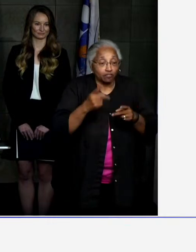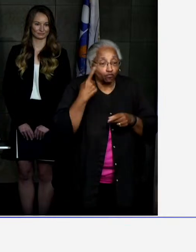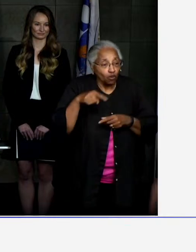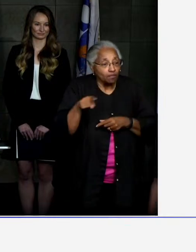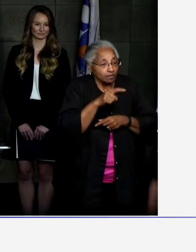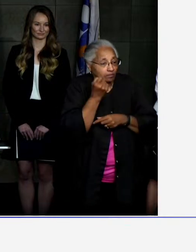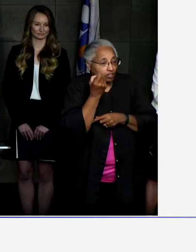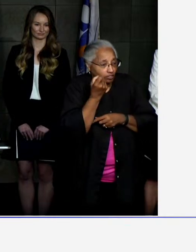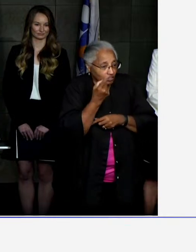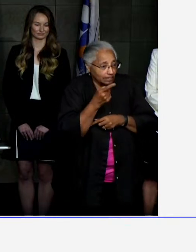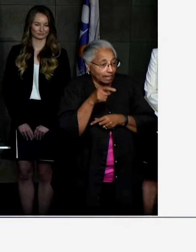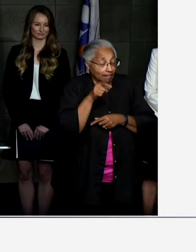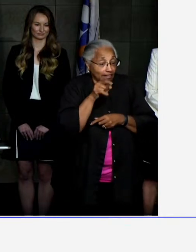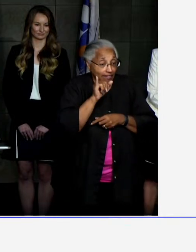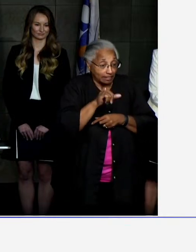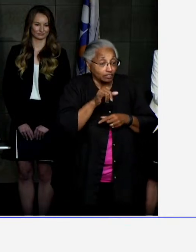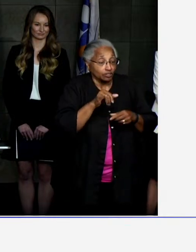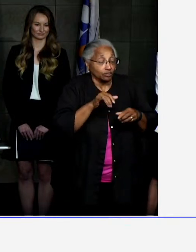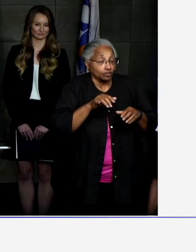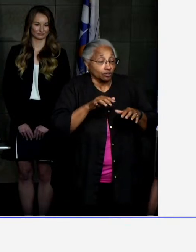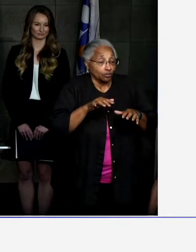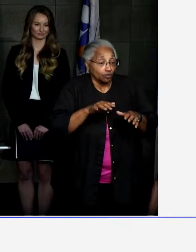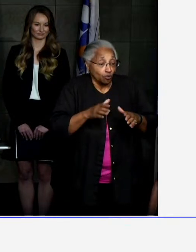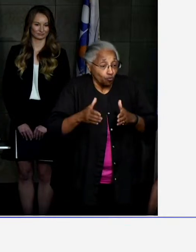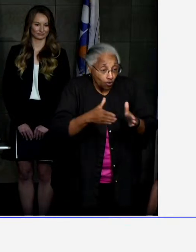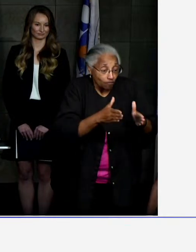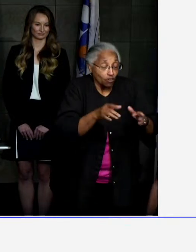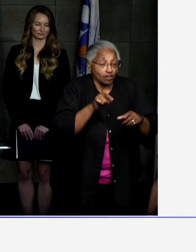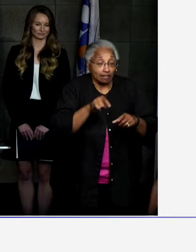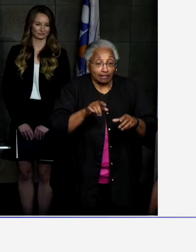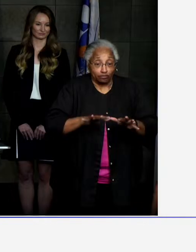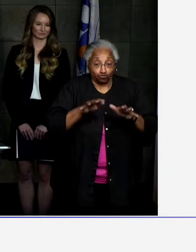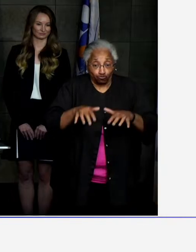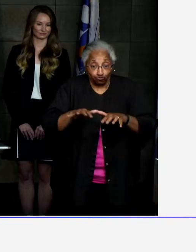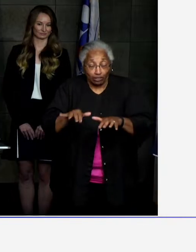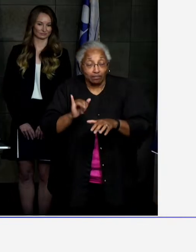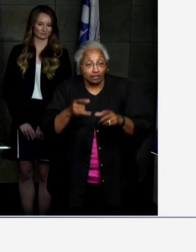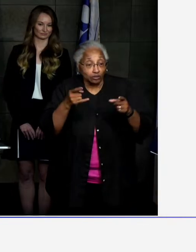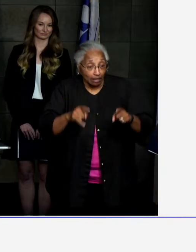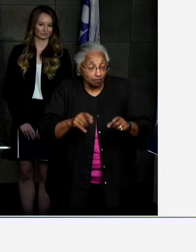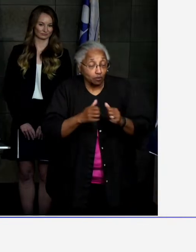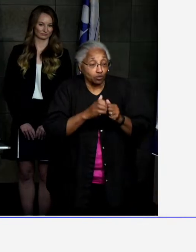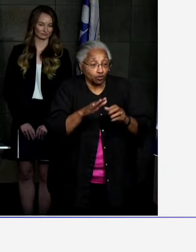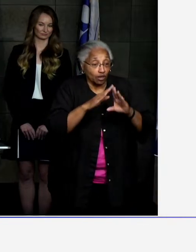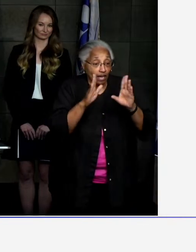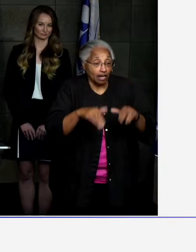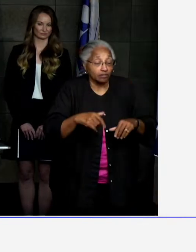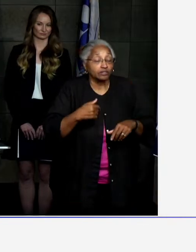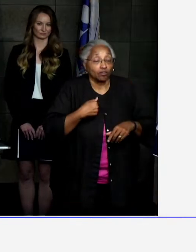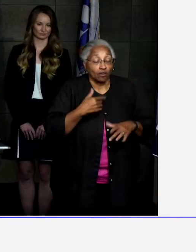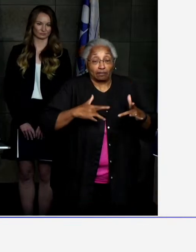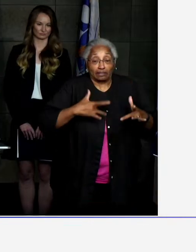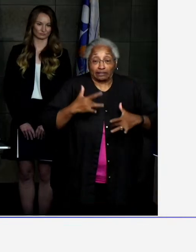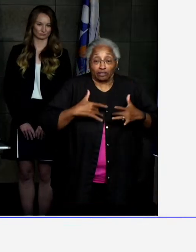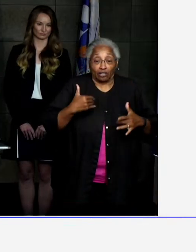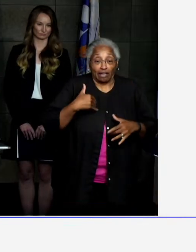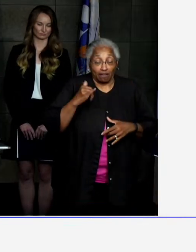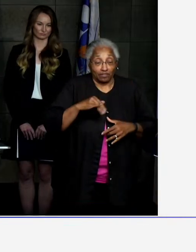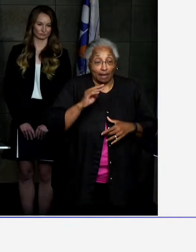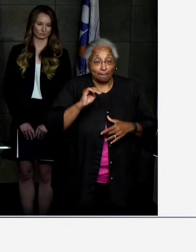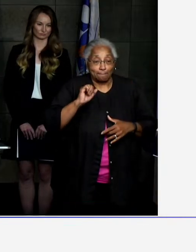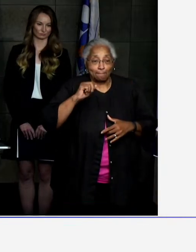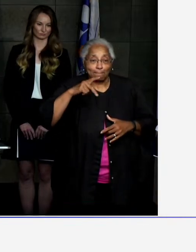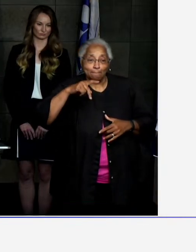it's going to do this to that stream. This is what it's going to do to your house. So I'm excited to be able to have that flood inundation mapping across the country. I